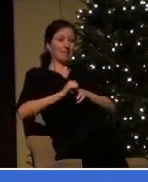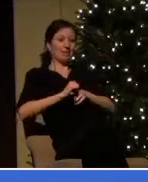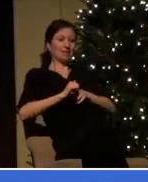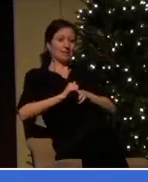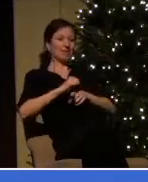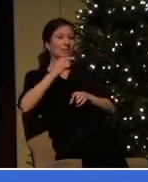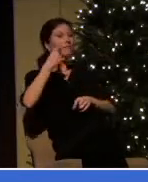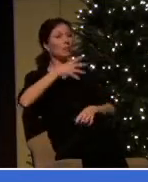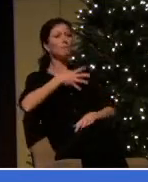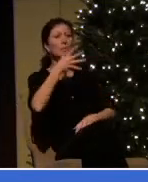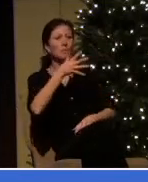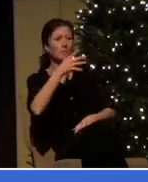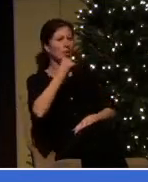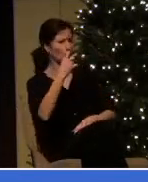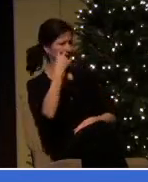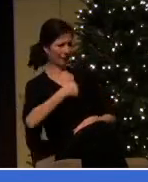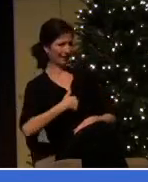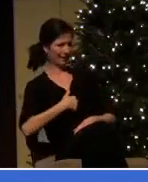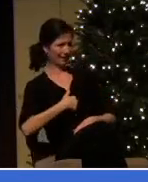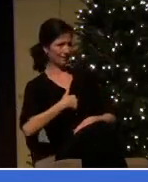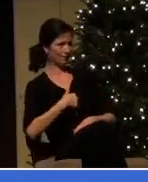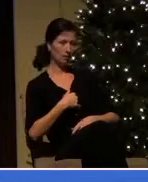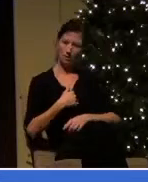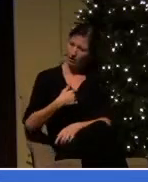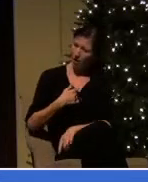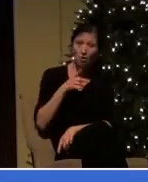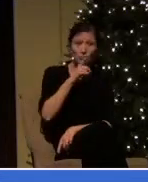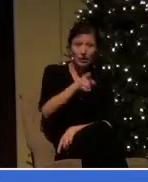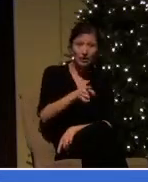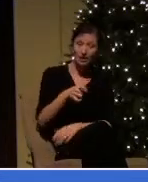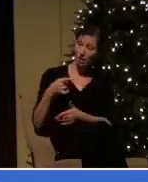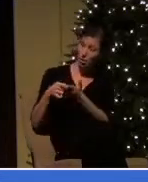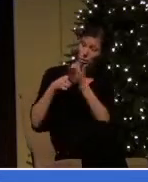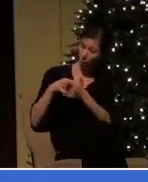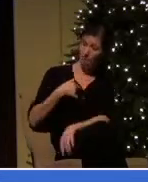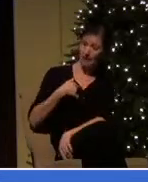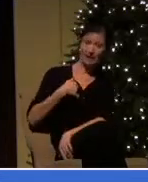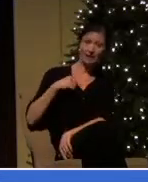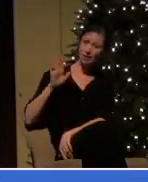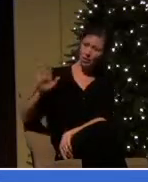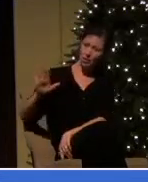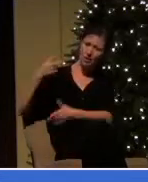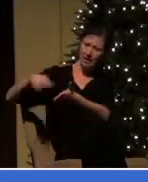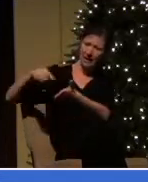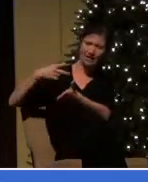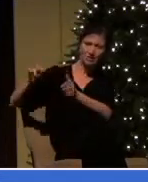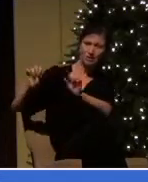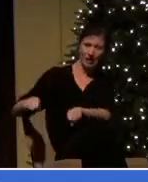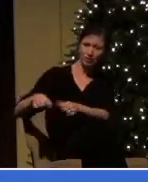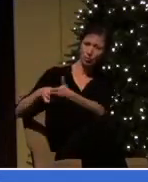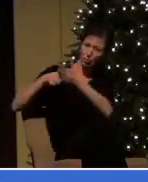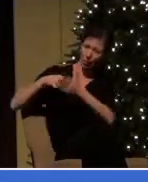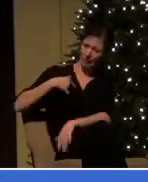"Isabel," I urged, "show me your dance." Isabel looked at me in